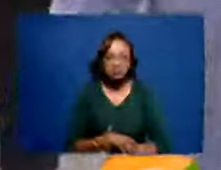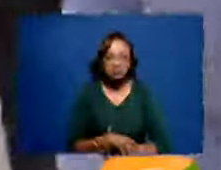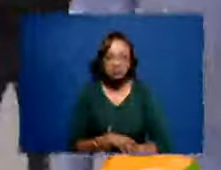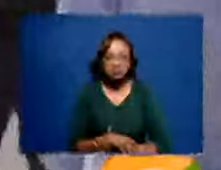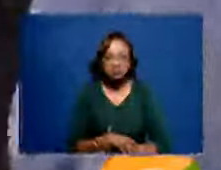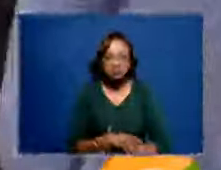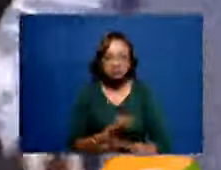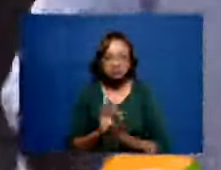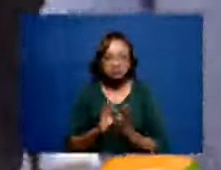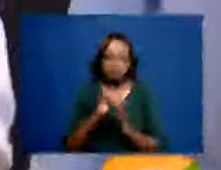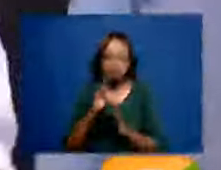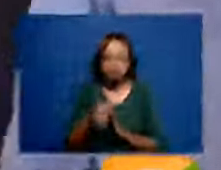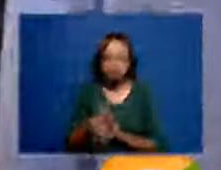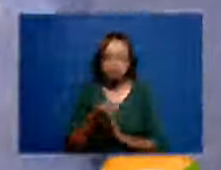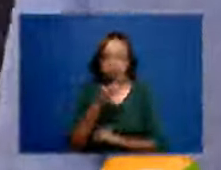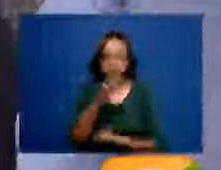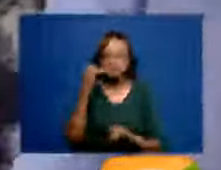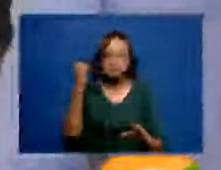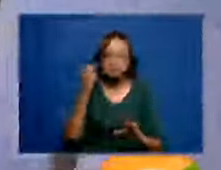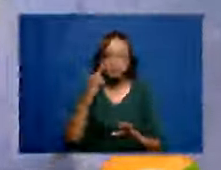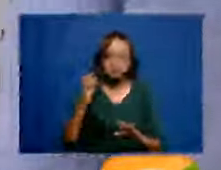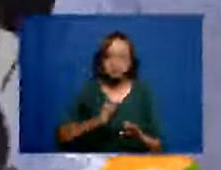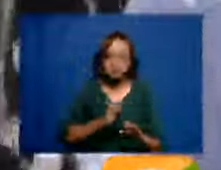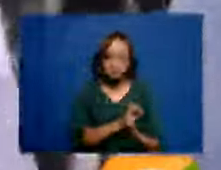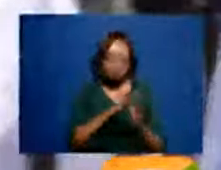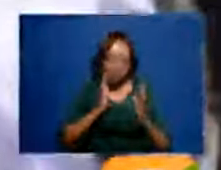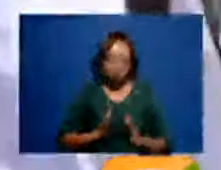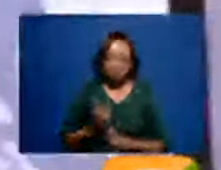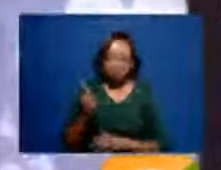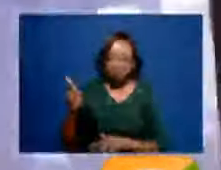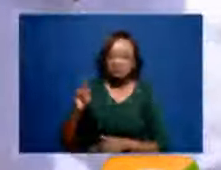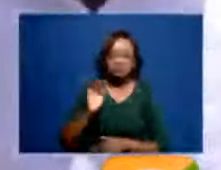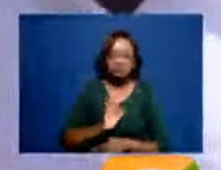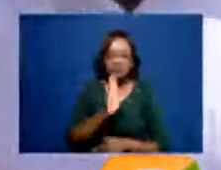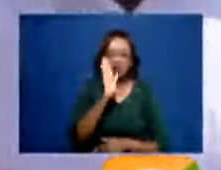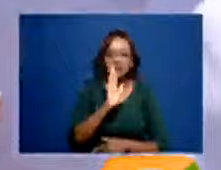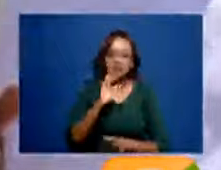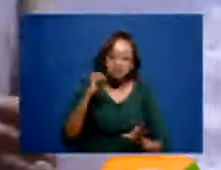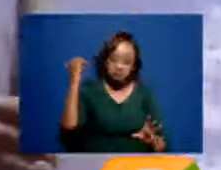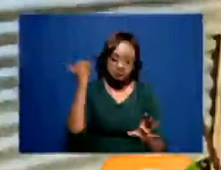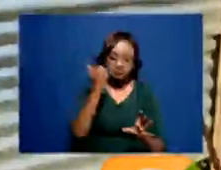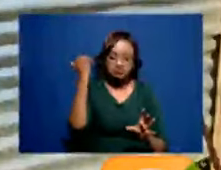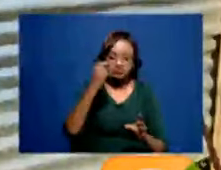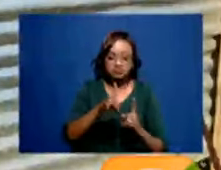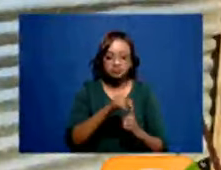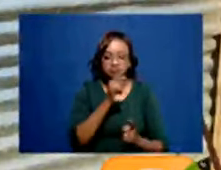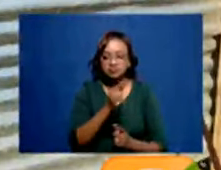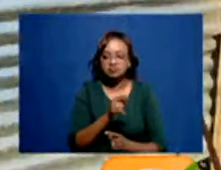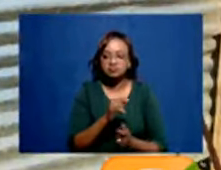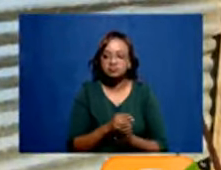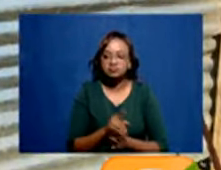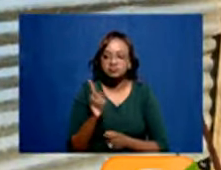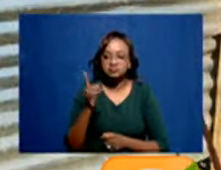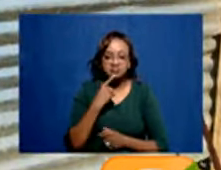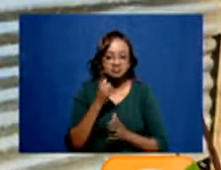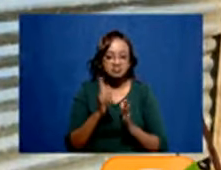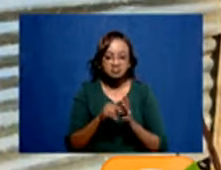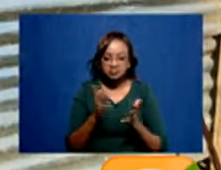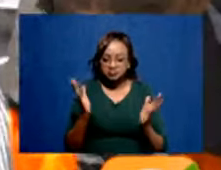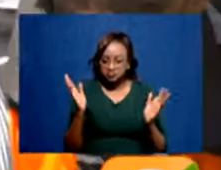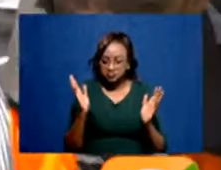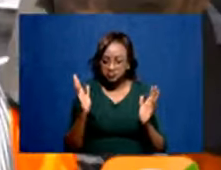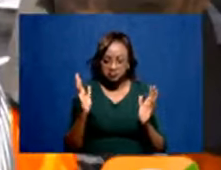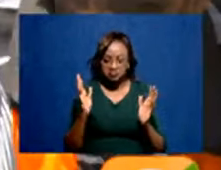The bull was later speared to death by Kakamega Senator Boni Halwale, its owner. Halwale has defended the decision to kill the